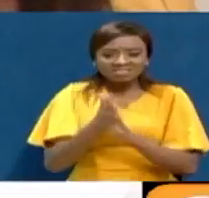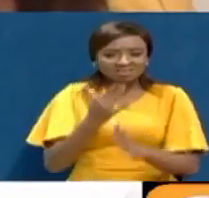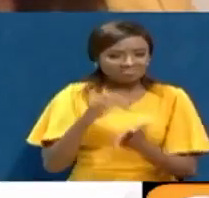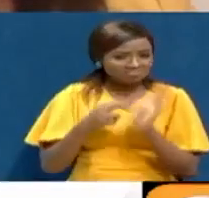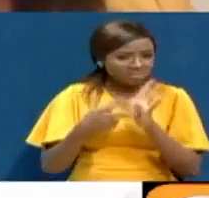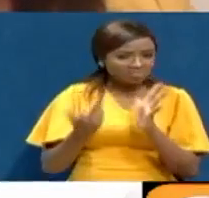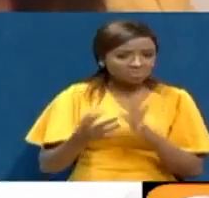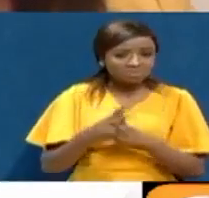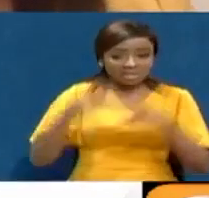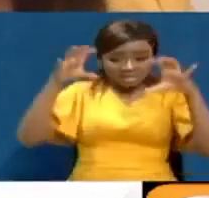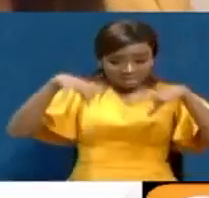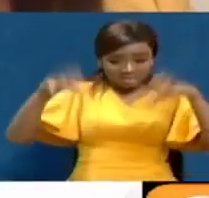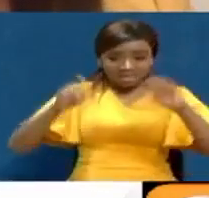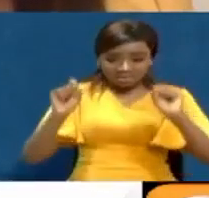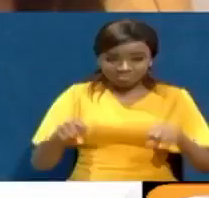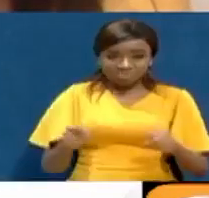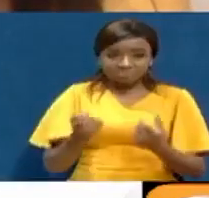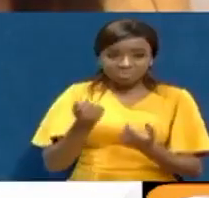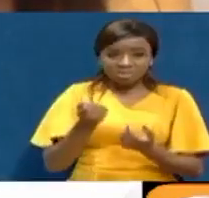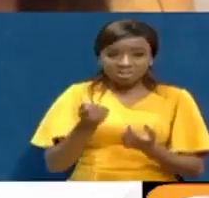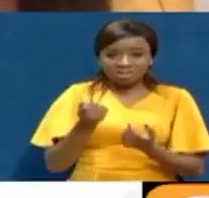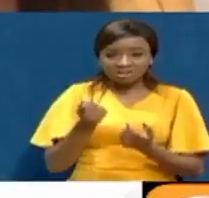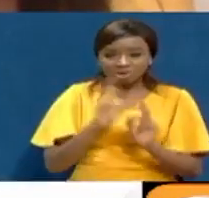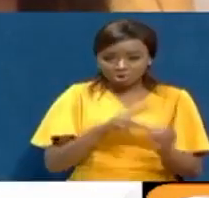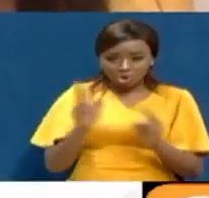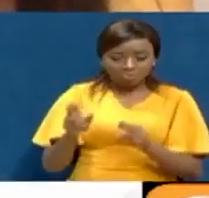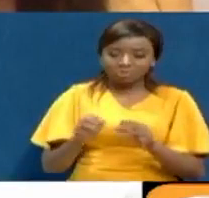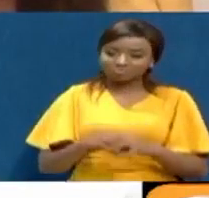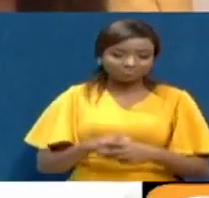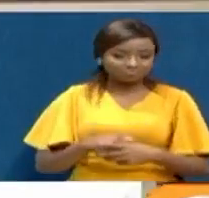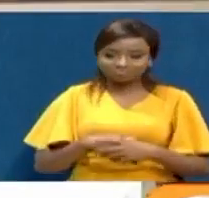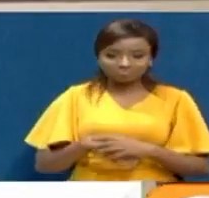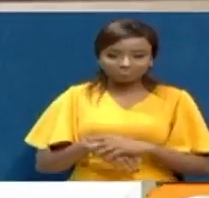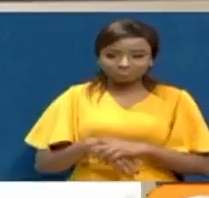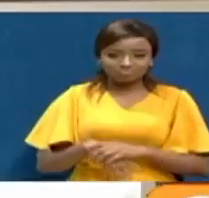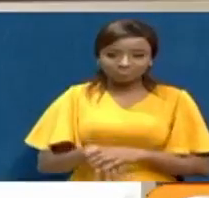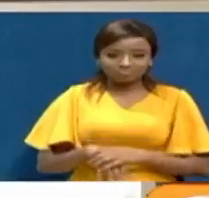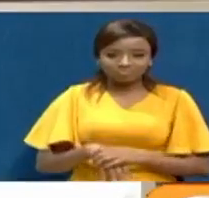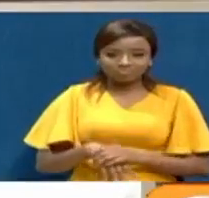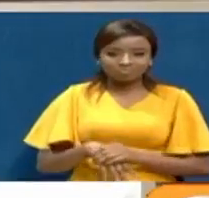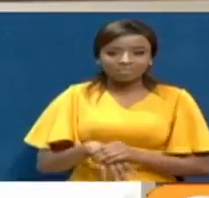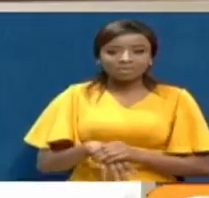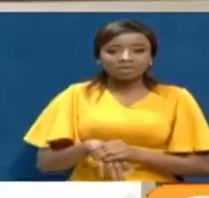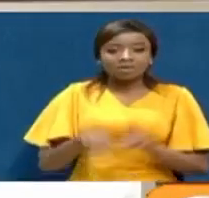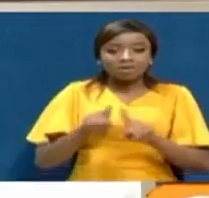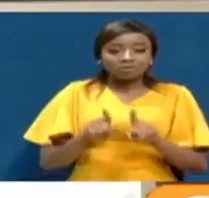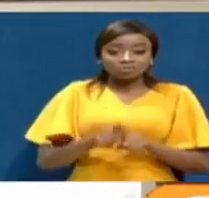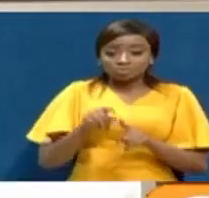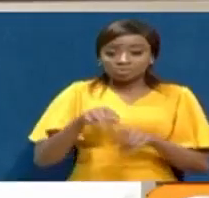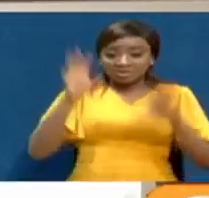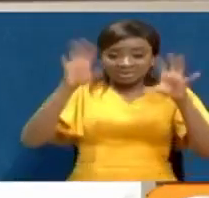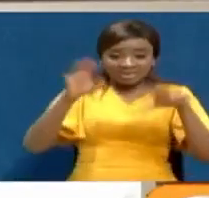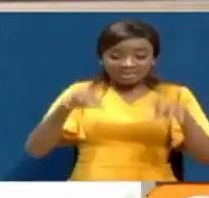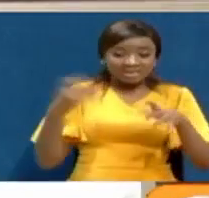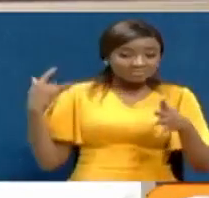So the rainfall is expected to be below normal, especially for the eastern sector of the country. And so the rainfall will be